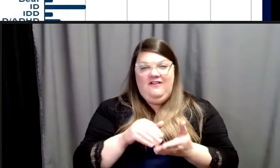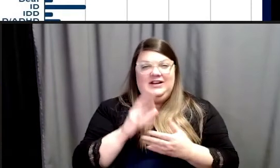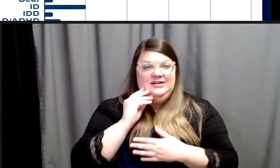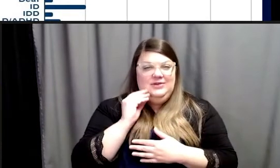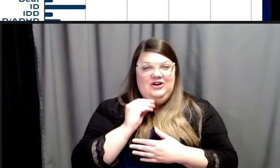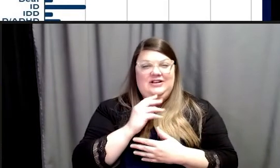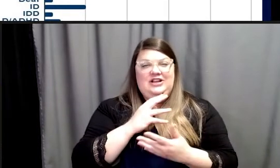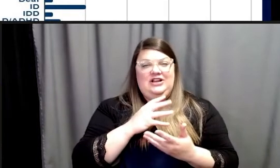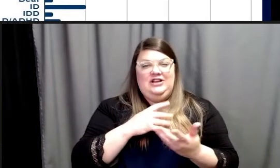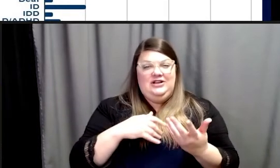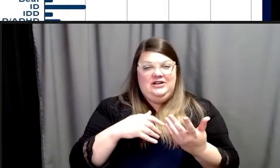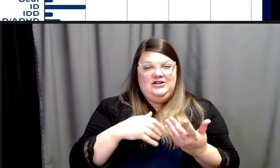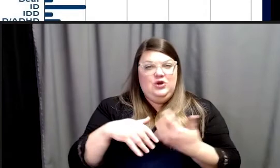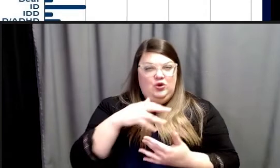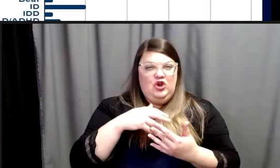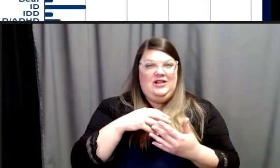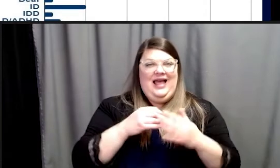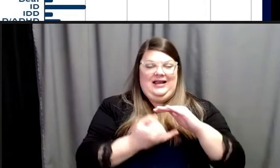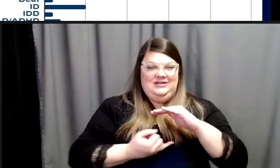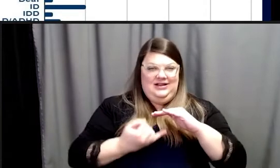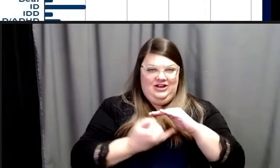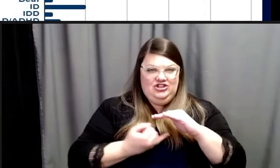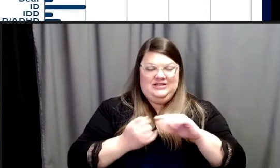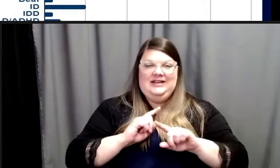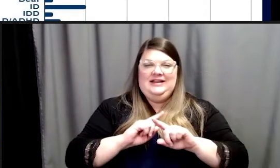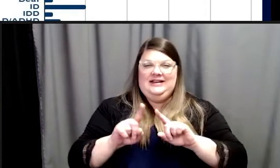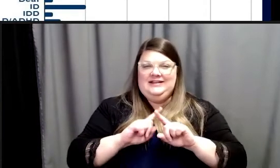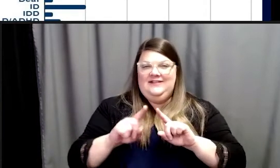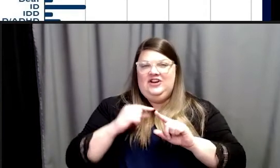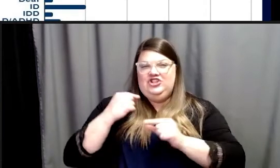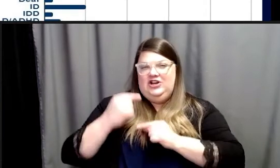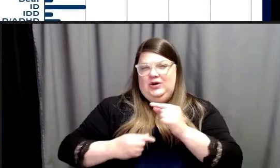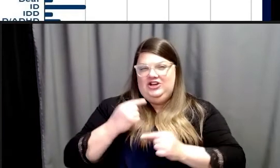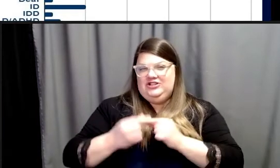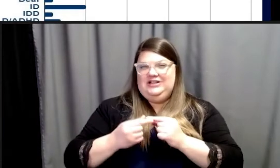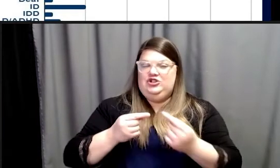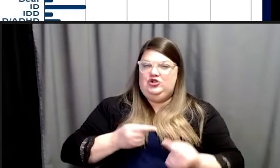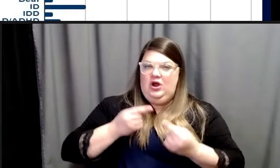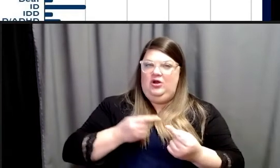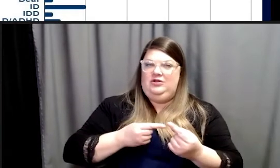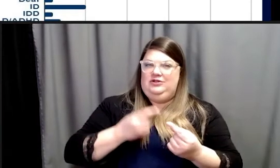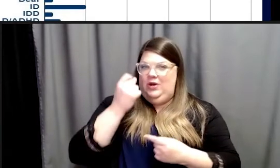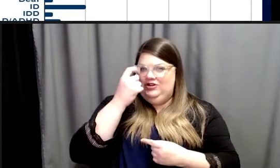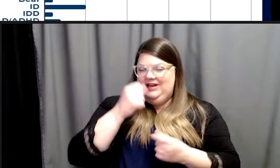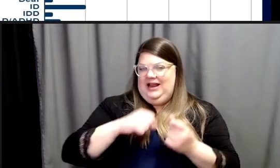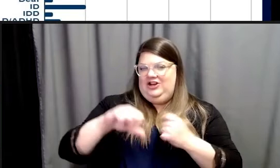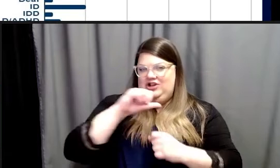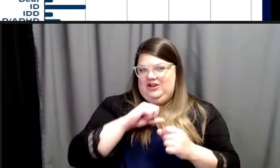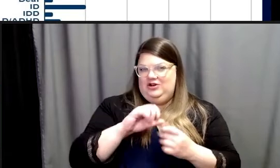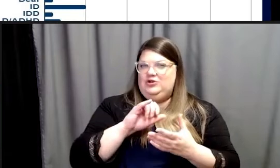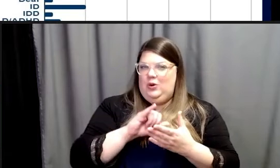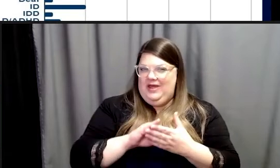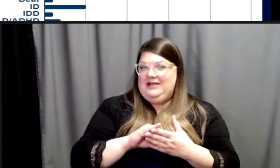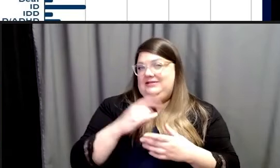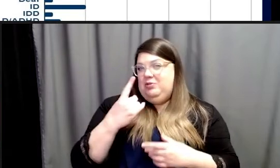social isolation, and different generations struggle to understand each other. So that's a